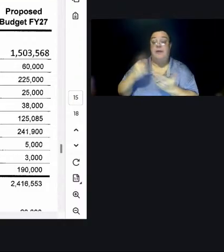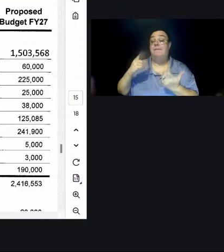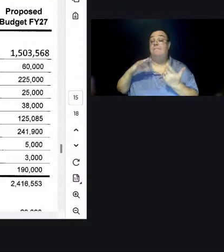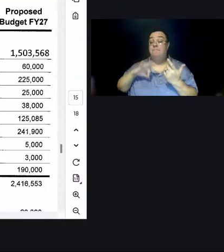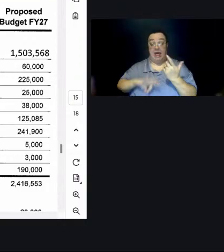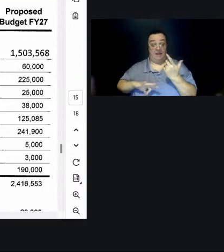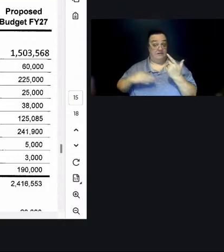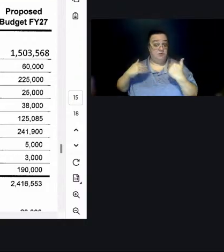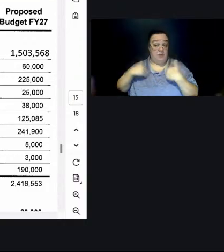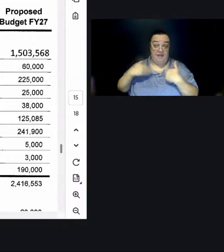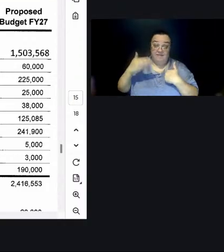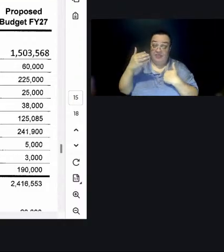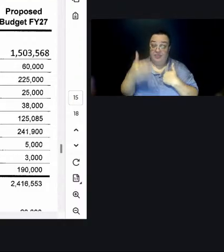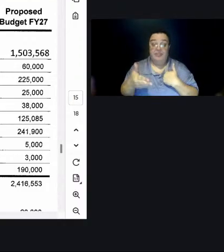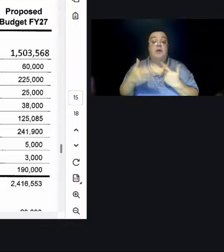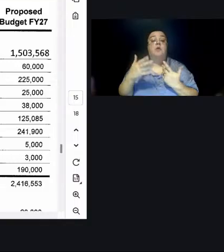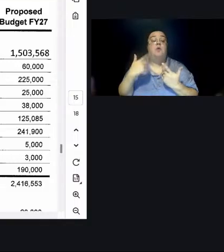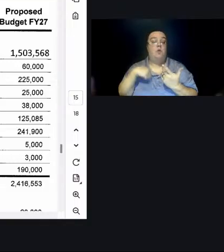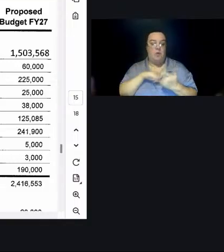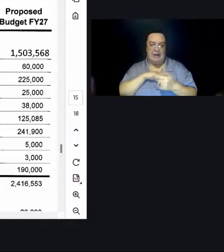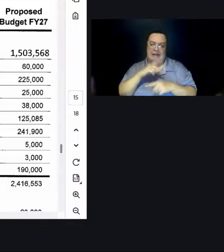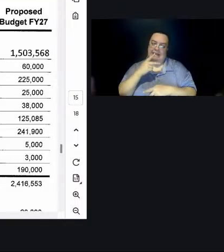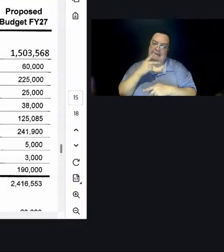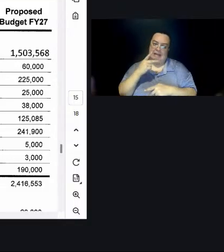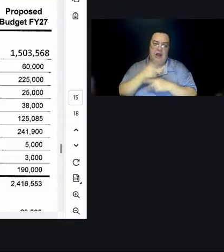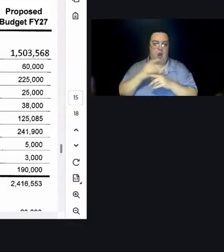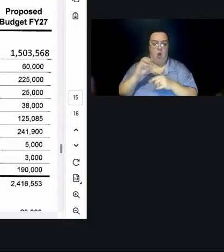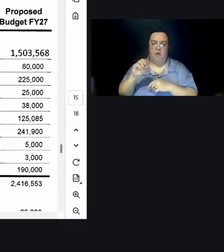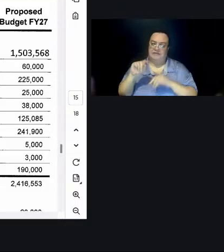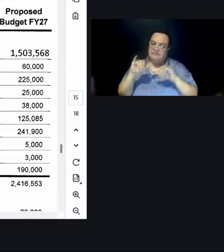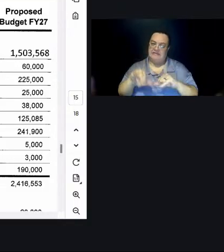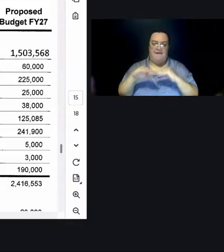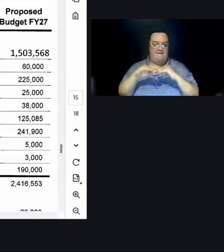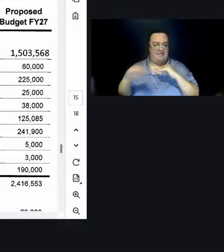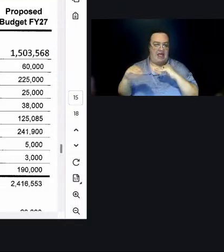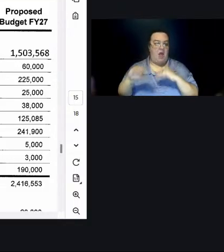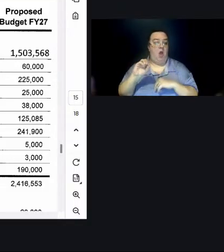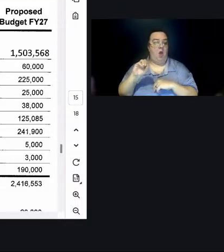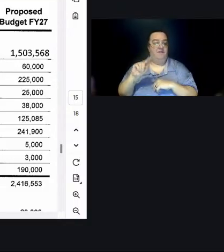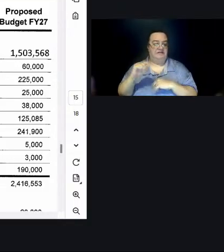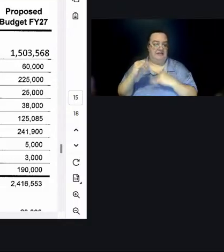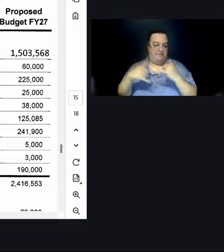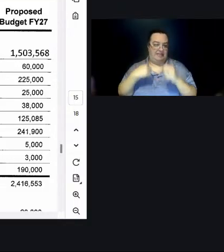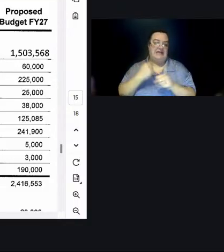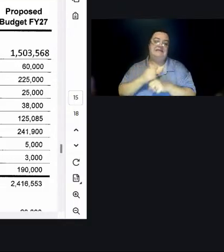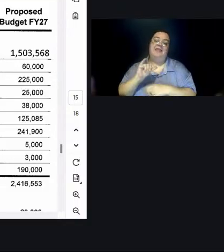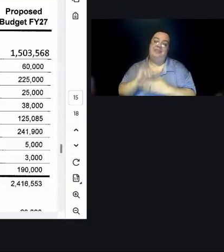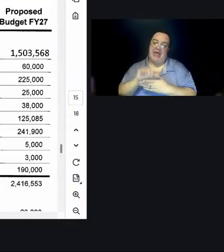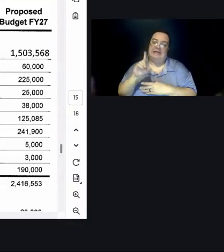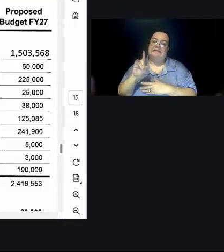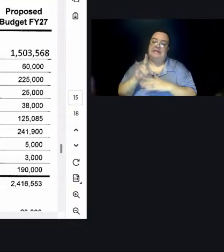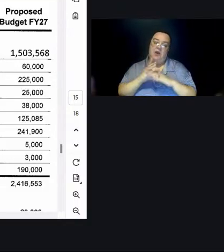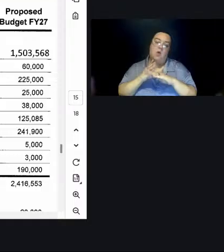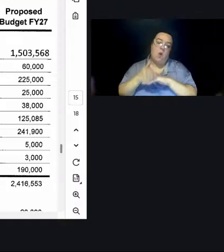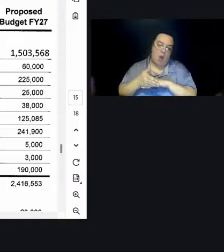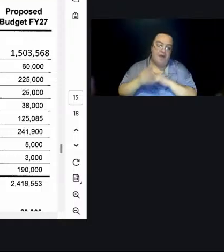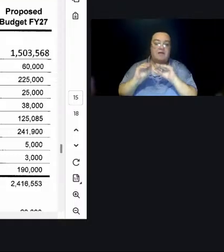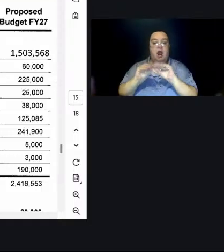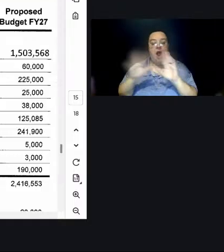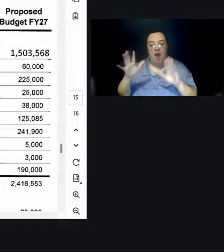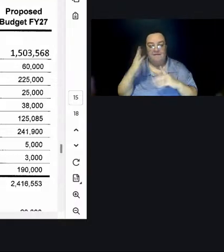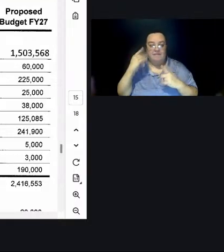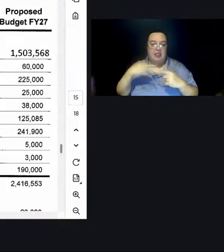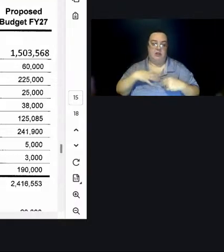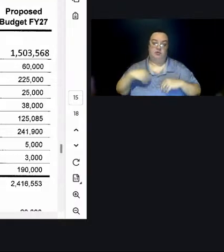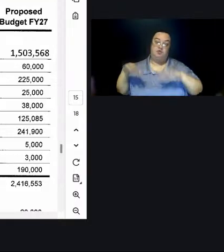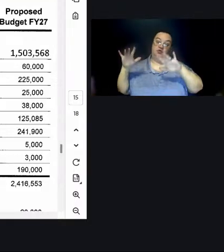there. We're keeping overtime flat. Overtime this year, though, did go over. Obviously, with the snow is